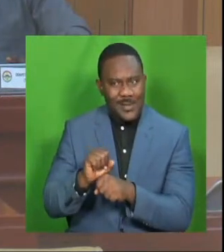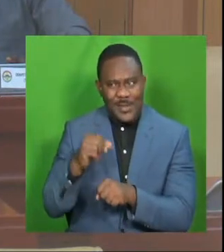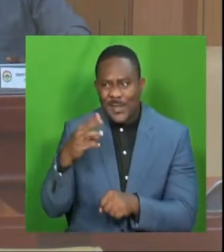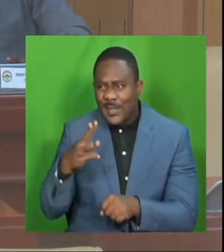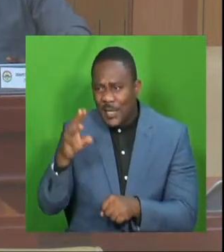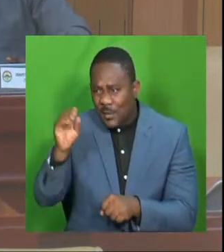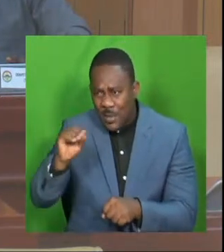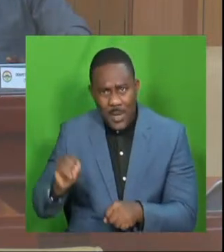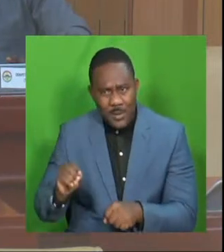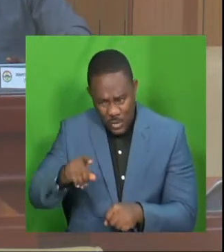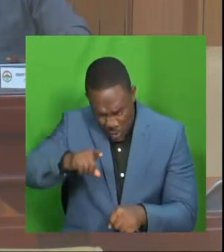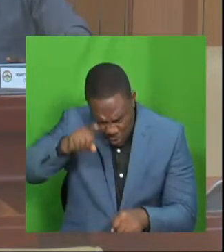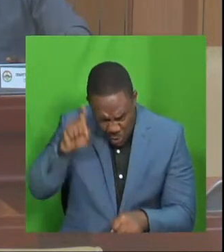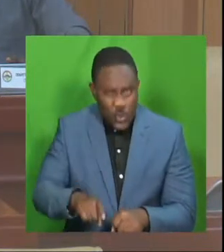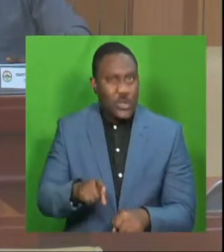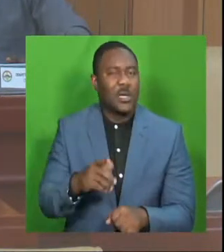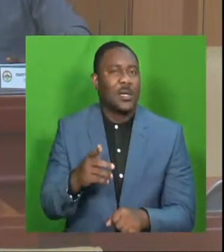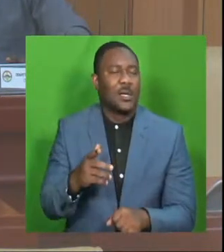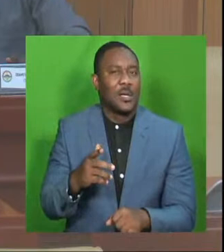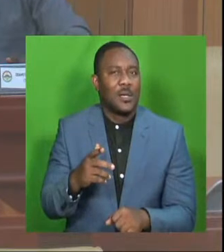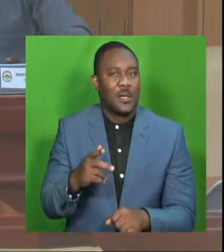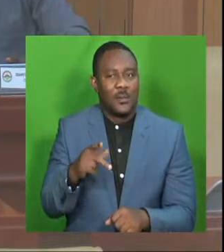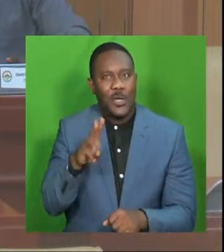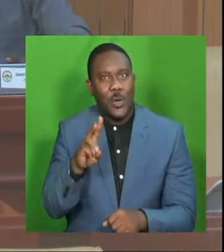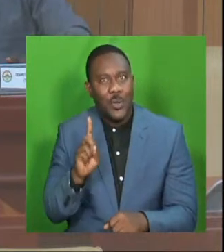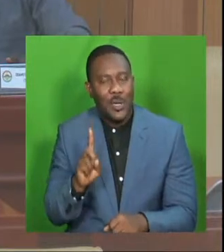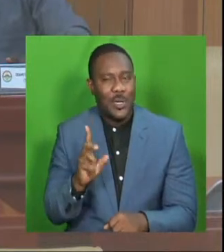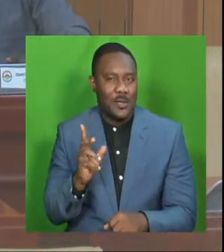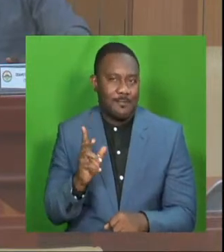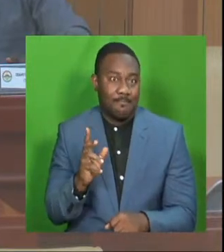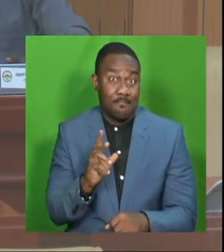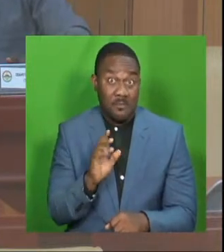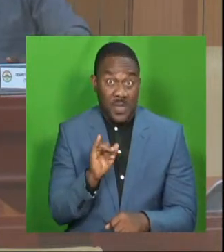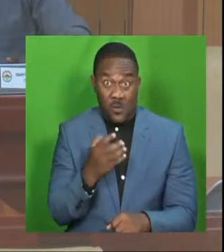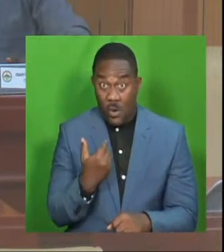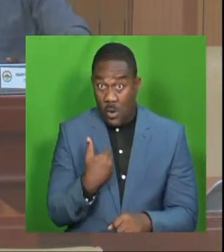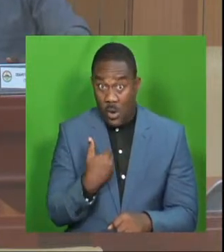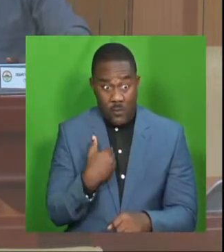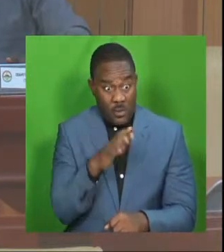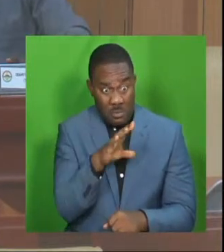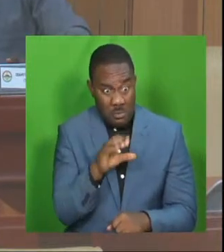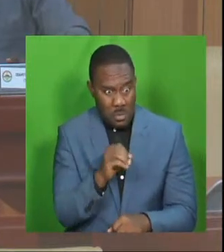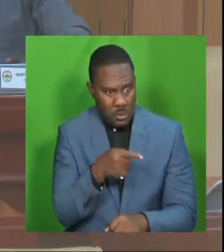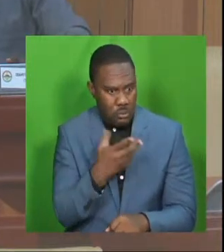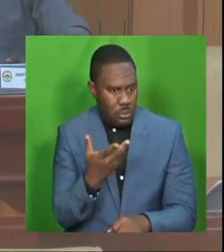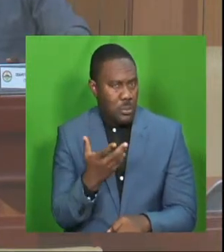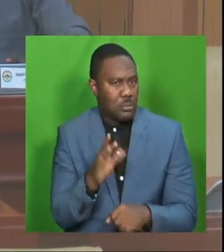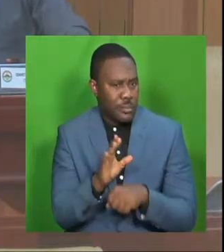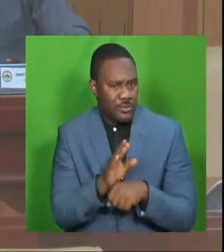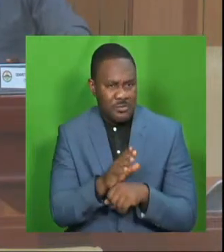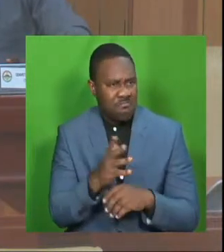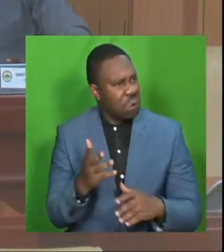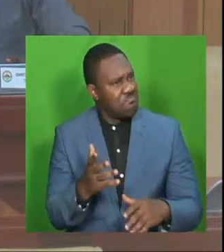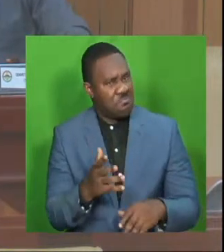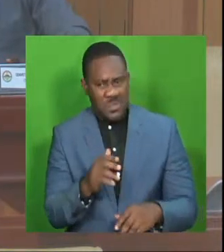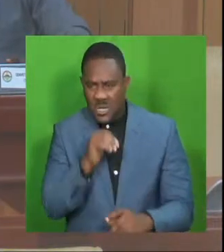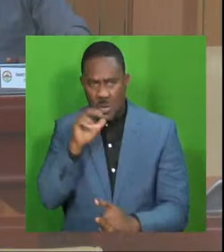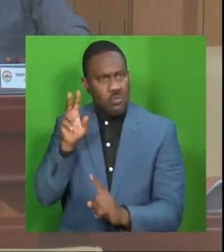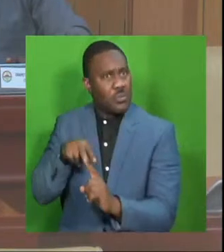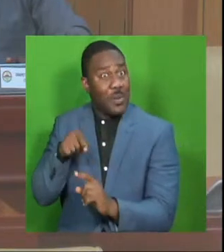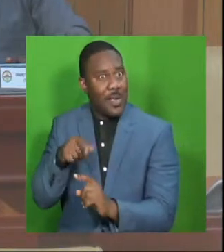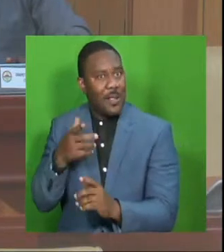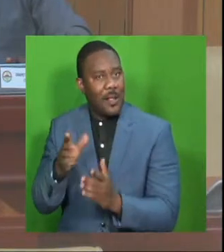6% must be persons living with disability. So if you are a business flouting these laws, you are made to